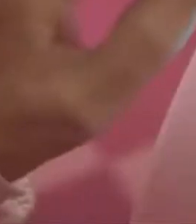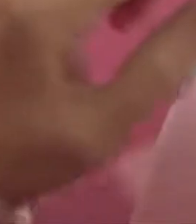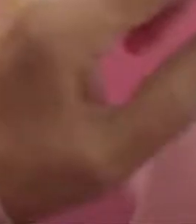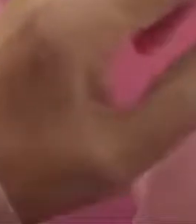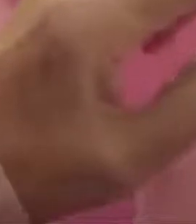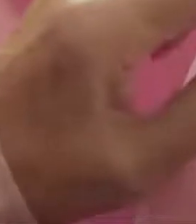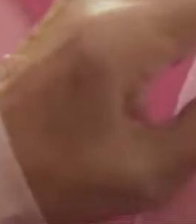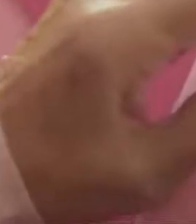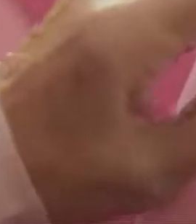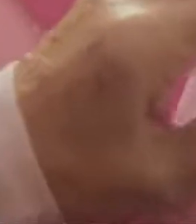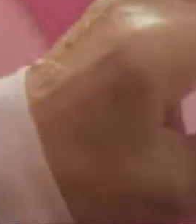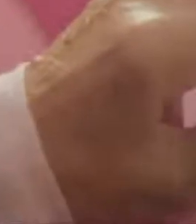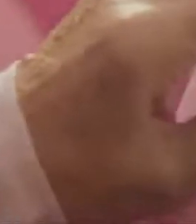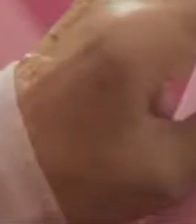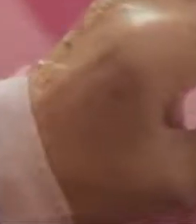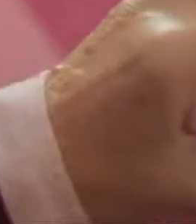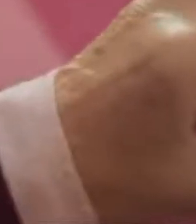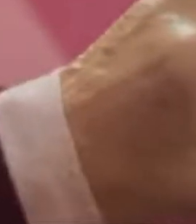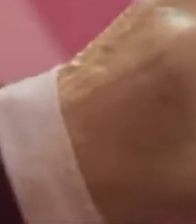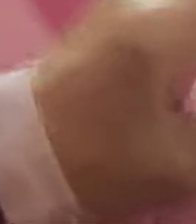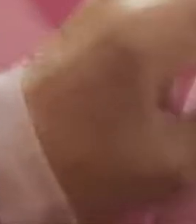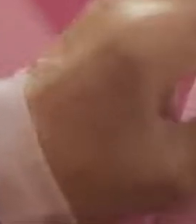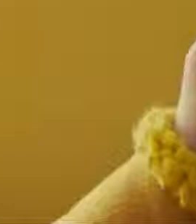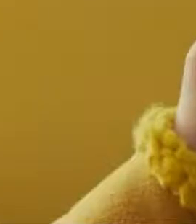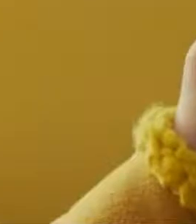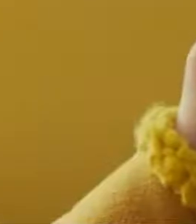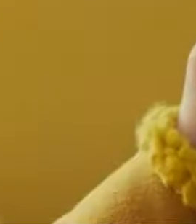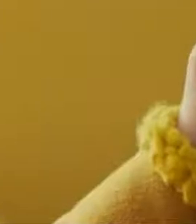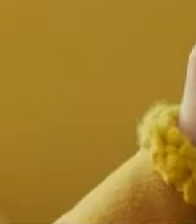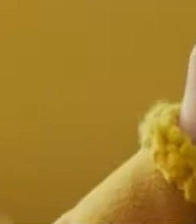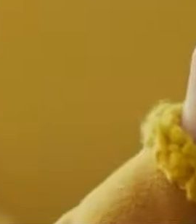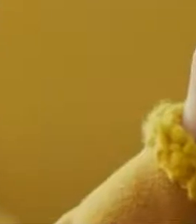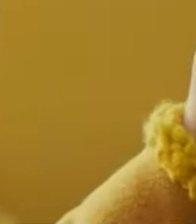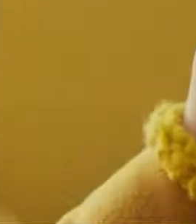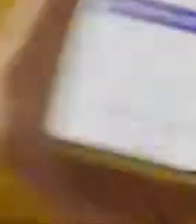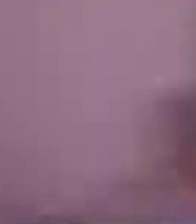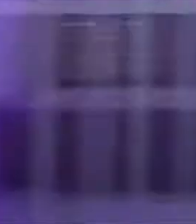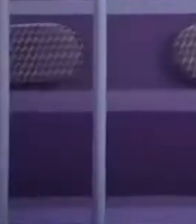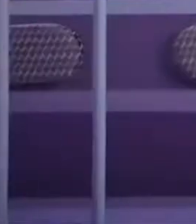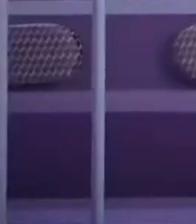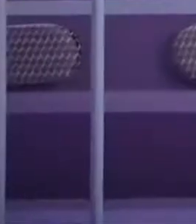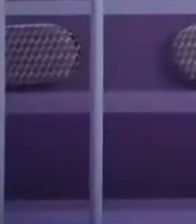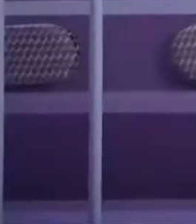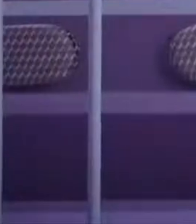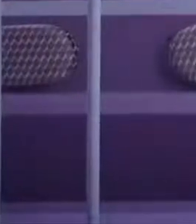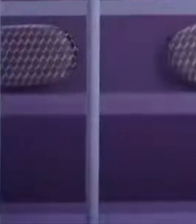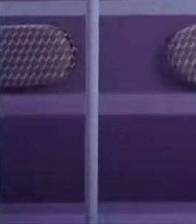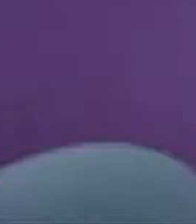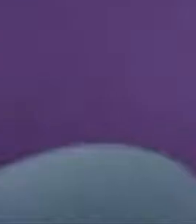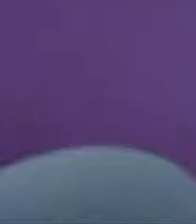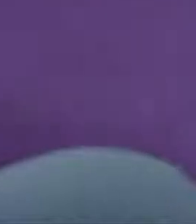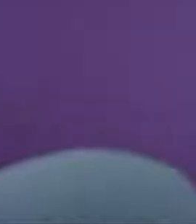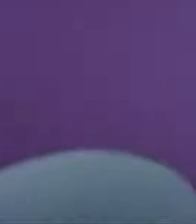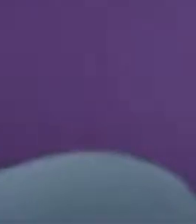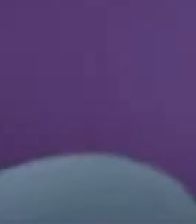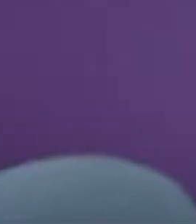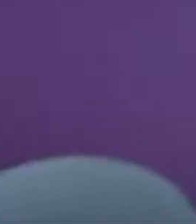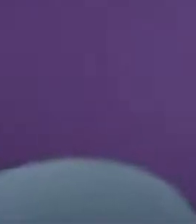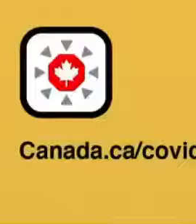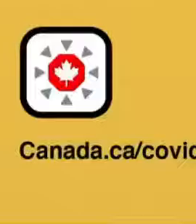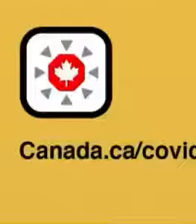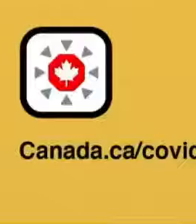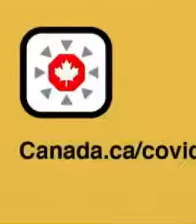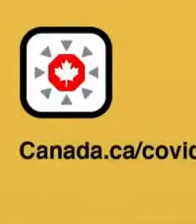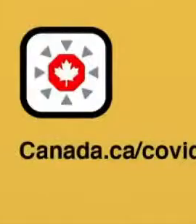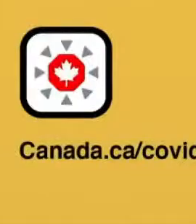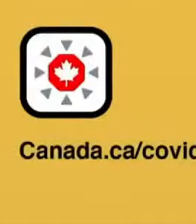Alert app. So Paul tested positive and entered a code in his app, which anonymously alerted Jan. So Jan stayed home and Mo went to work safely. Phew, close